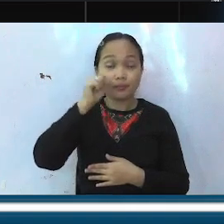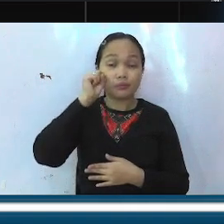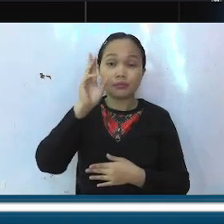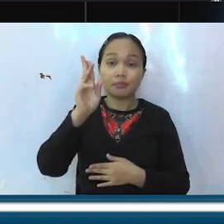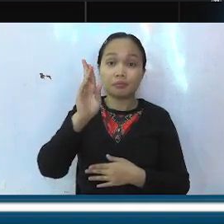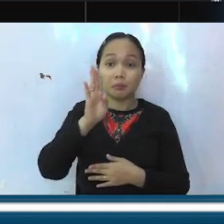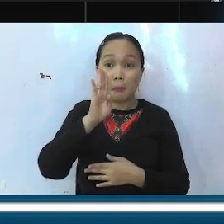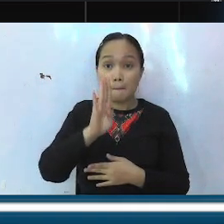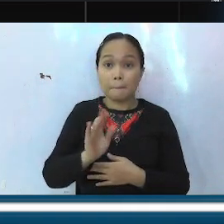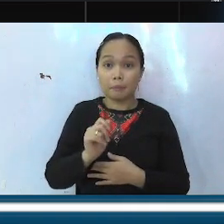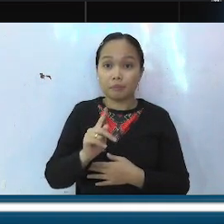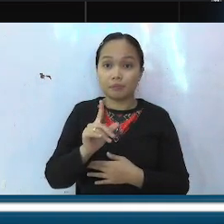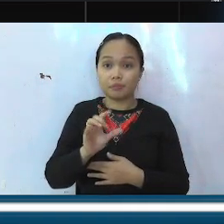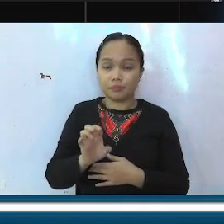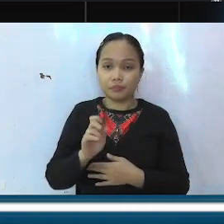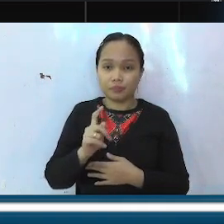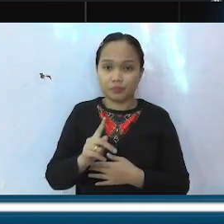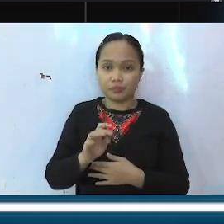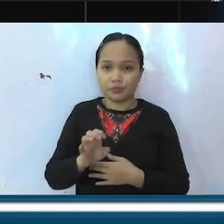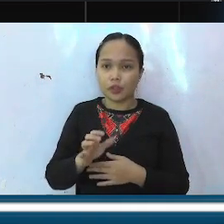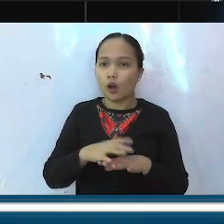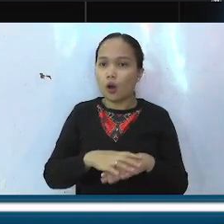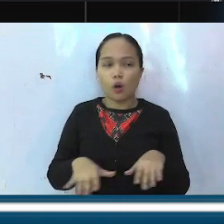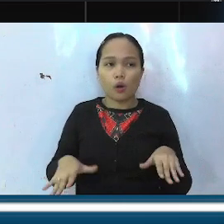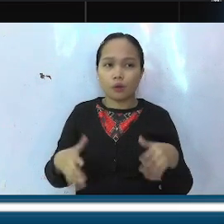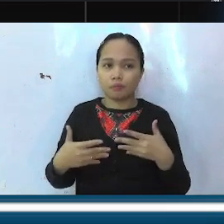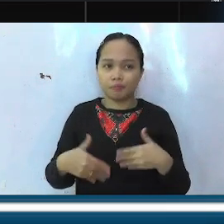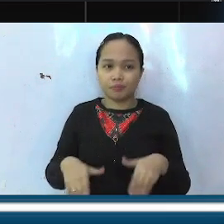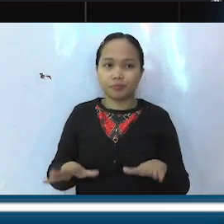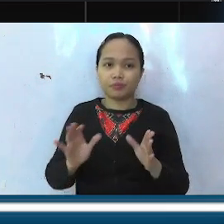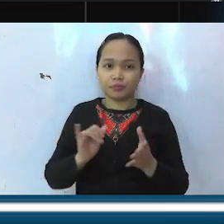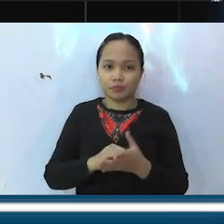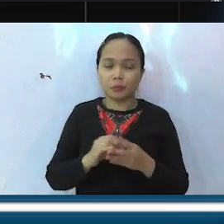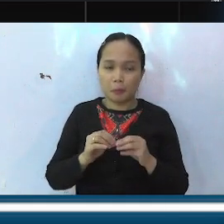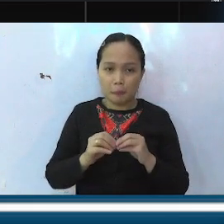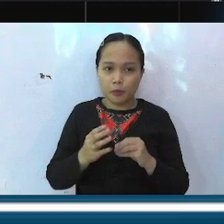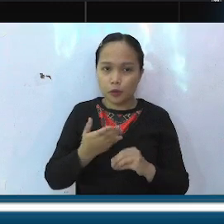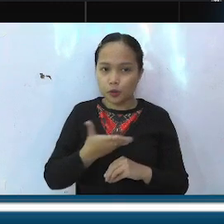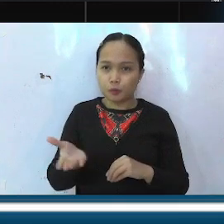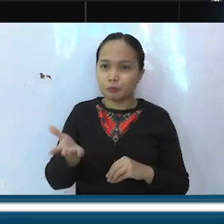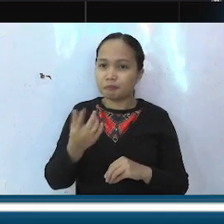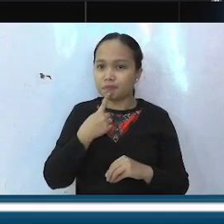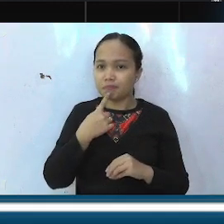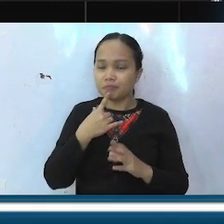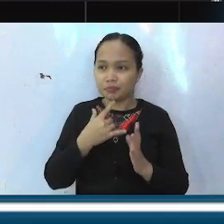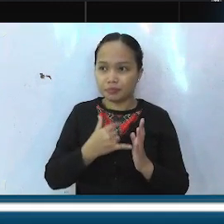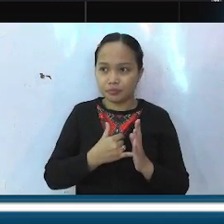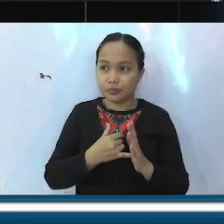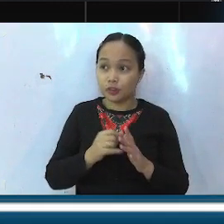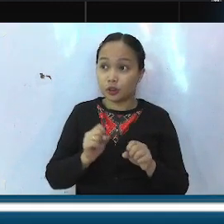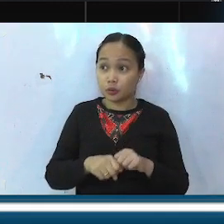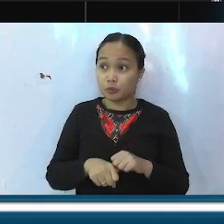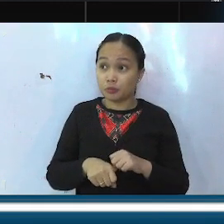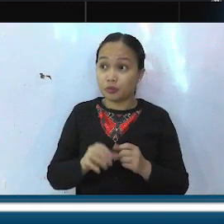yung mga mention niya para sa inyo. Huwag nyo pahintulutan na mamiss nyo yan. All right. So again,